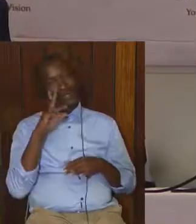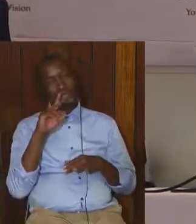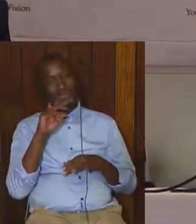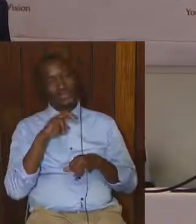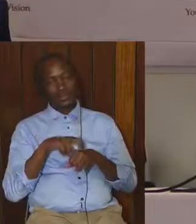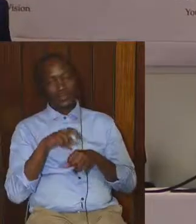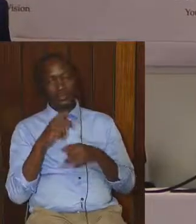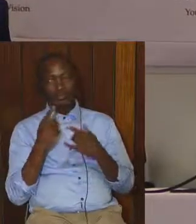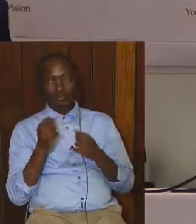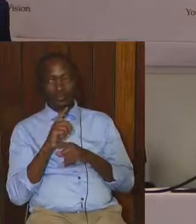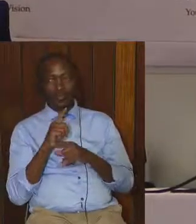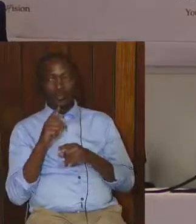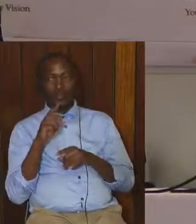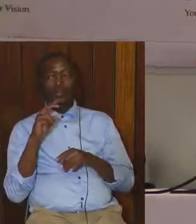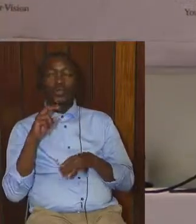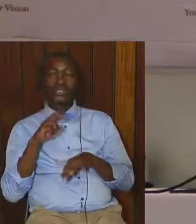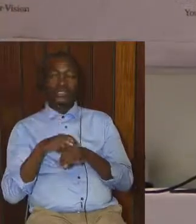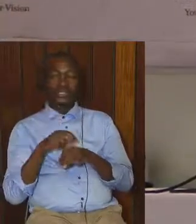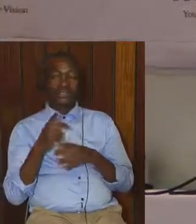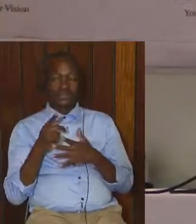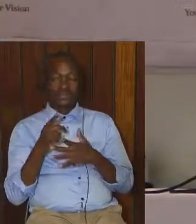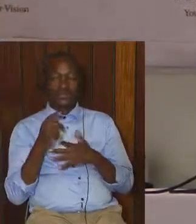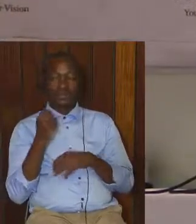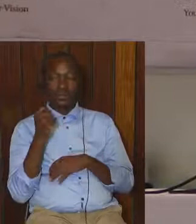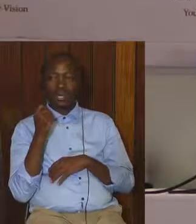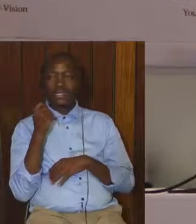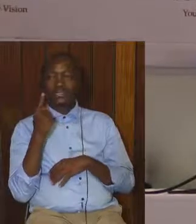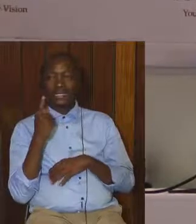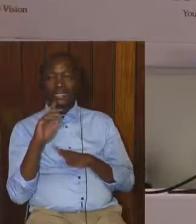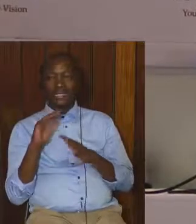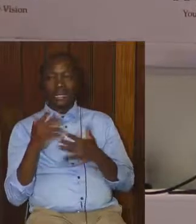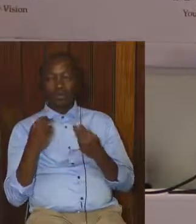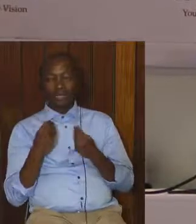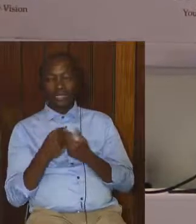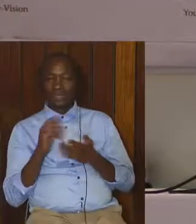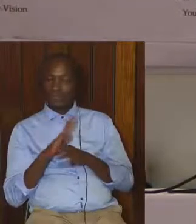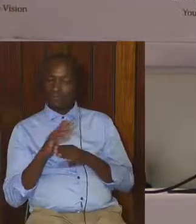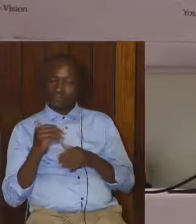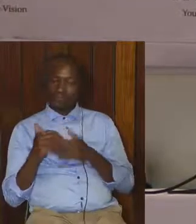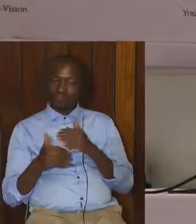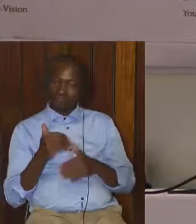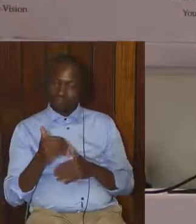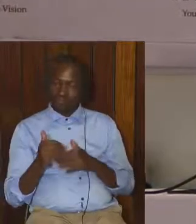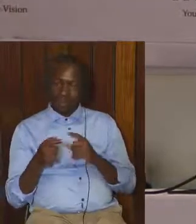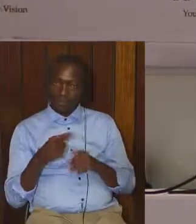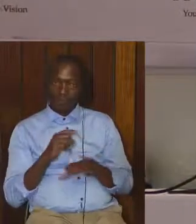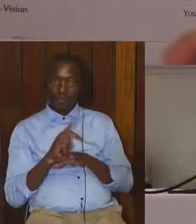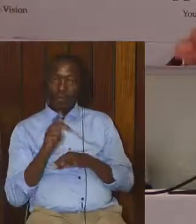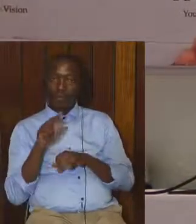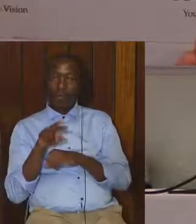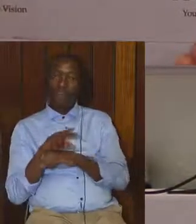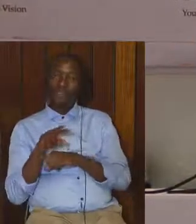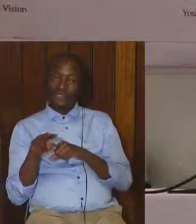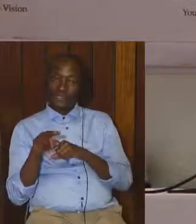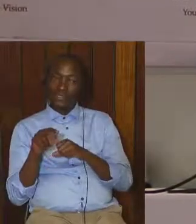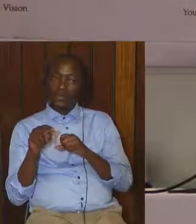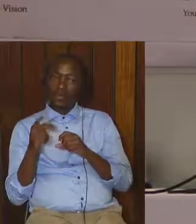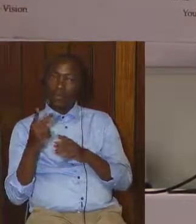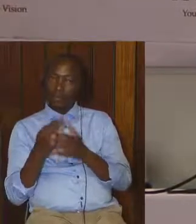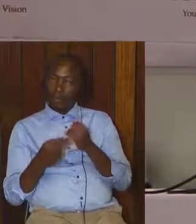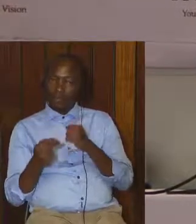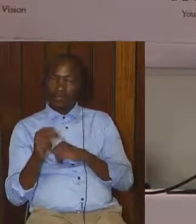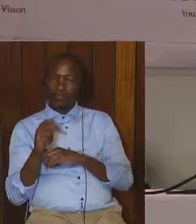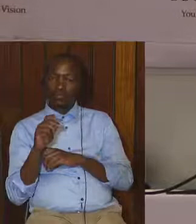just need an update of how have things progressed since our oversight visit there, both to the K46